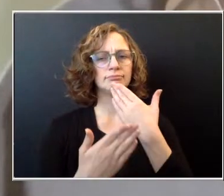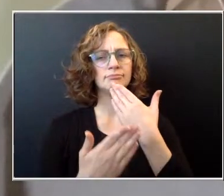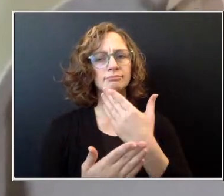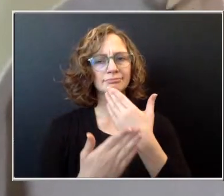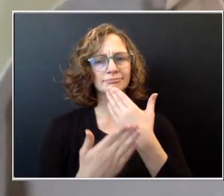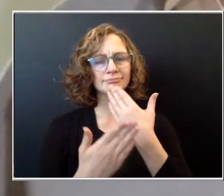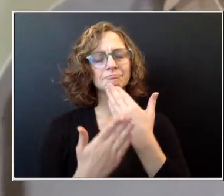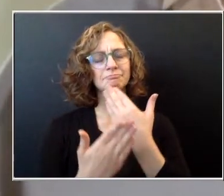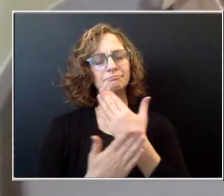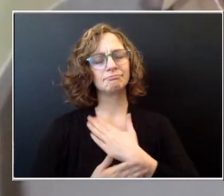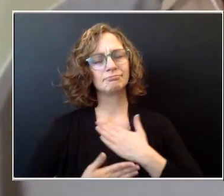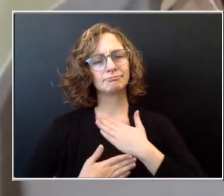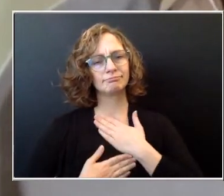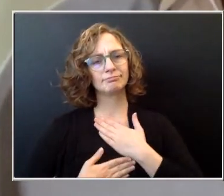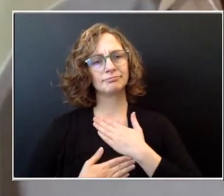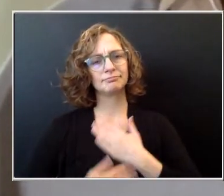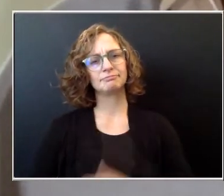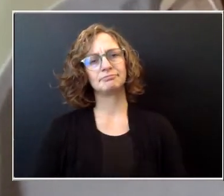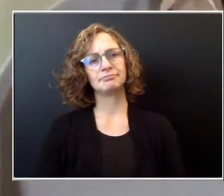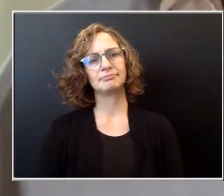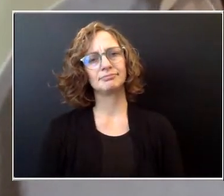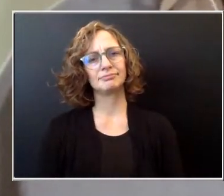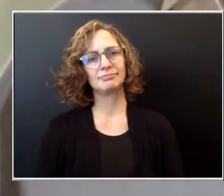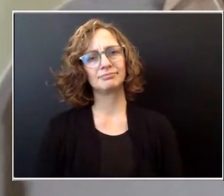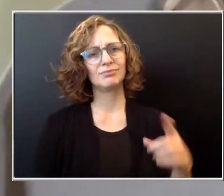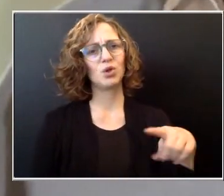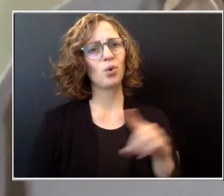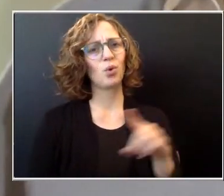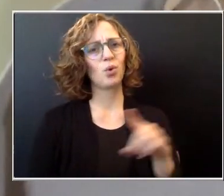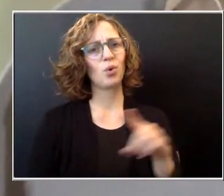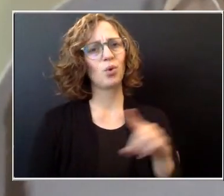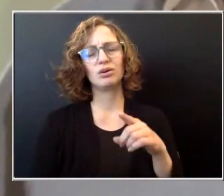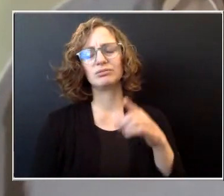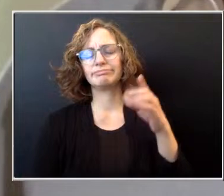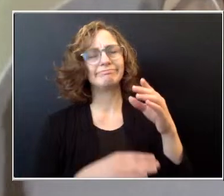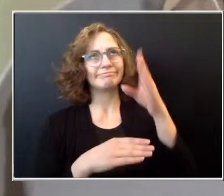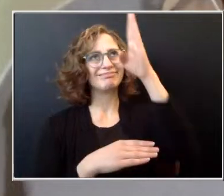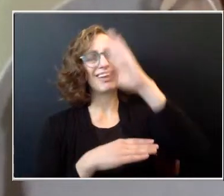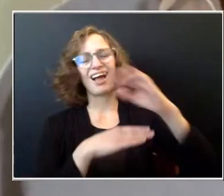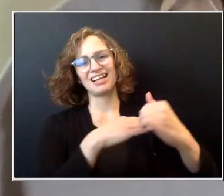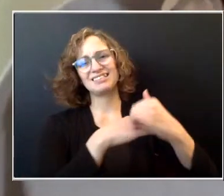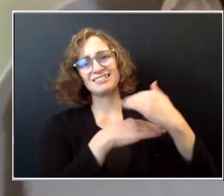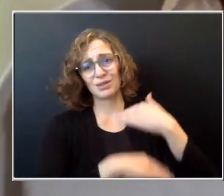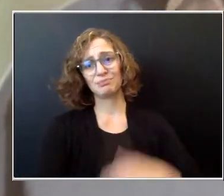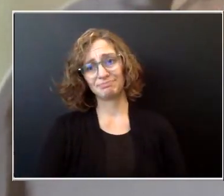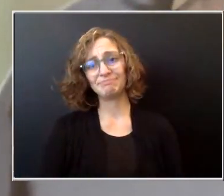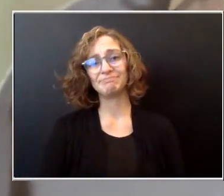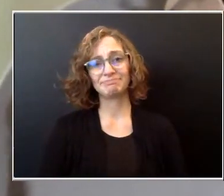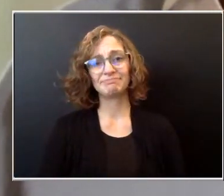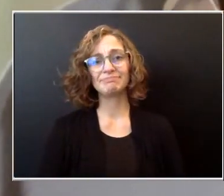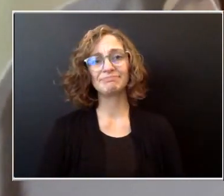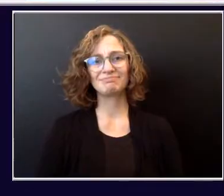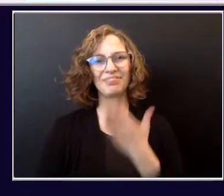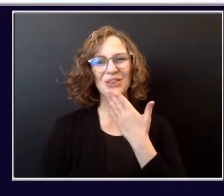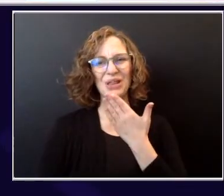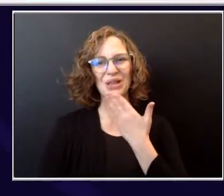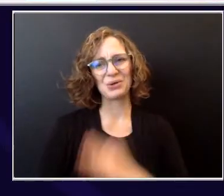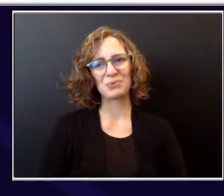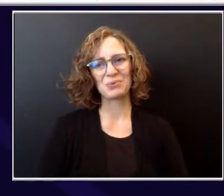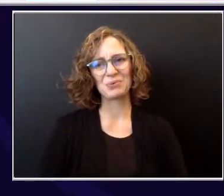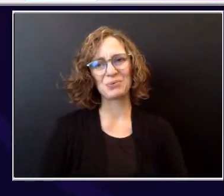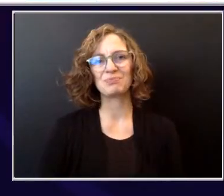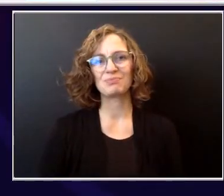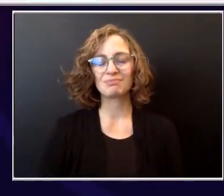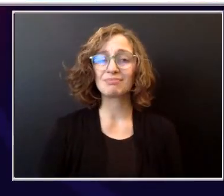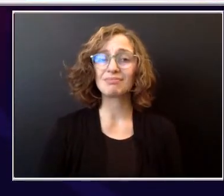grateful, grateful. You guys were God sent. Thank you. Oh, wow. Thank you. Thank you. Jan, how do